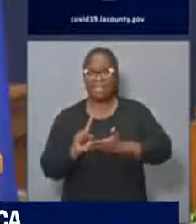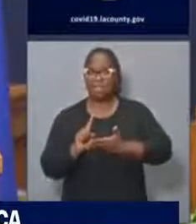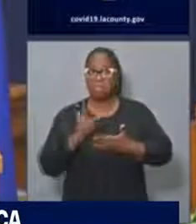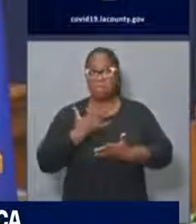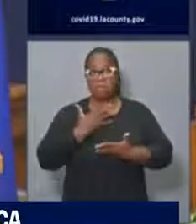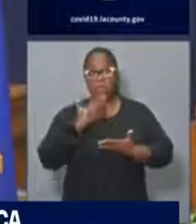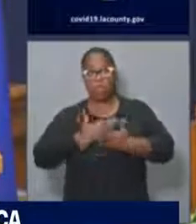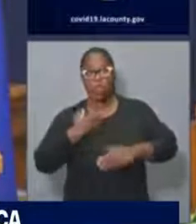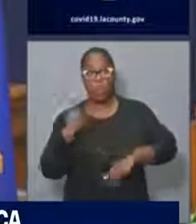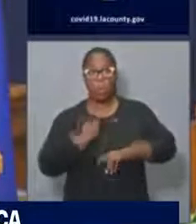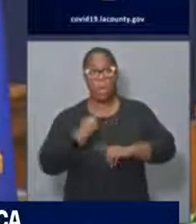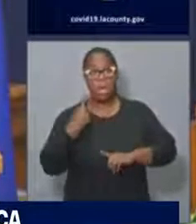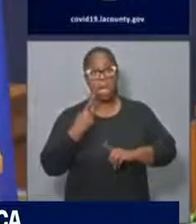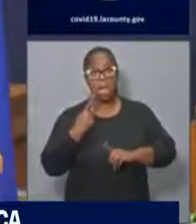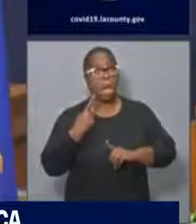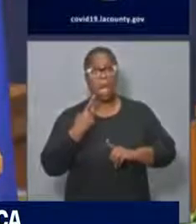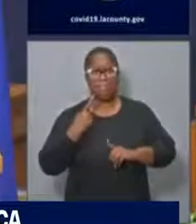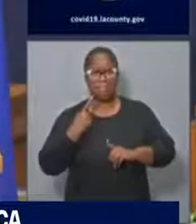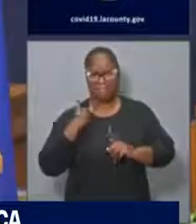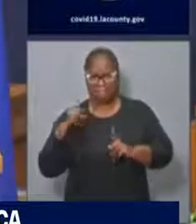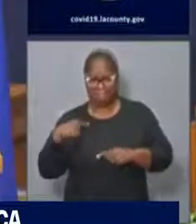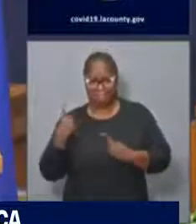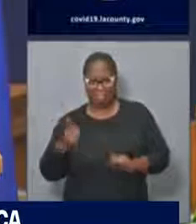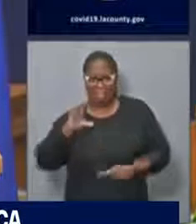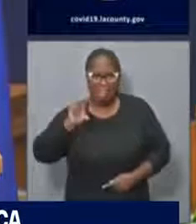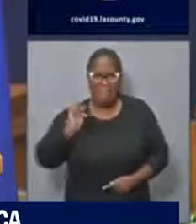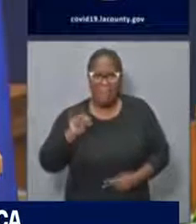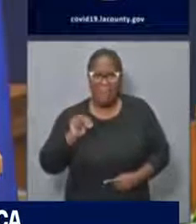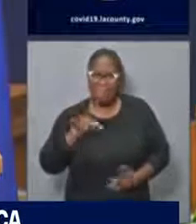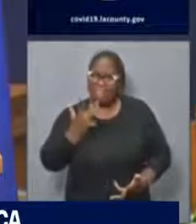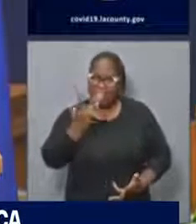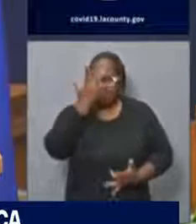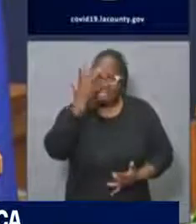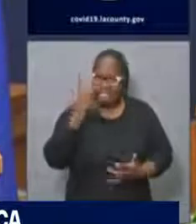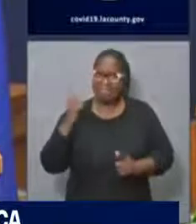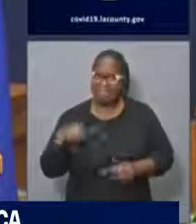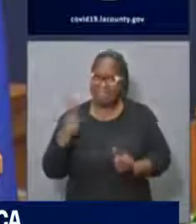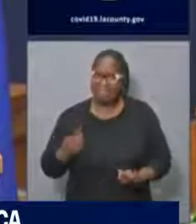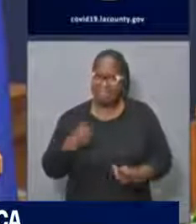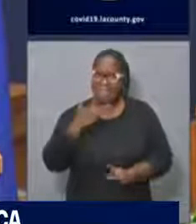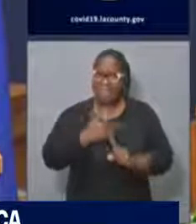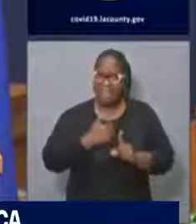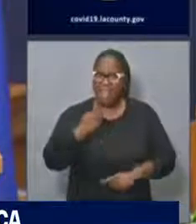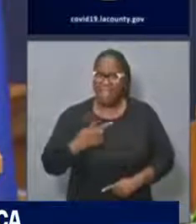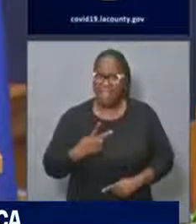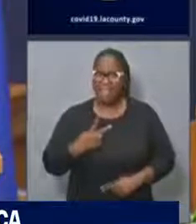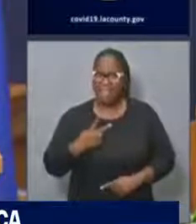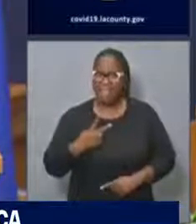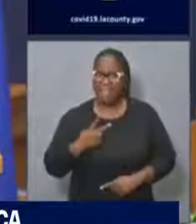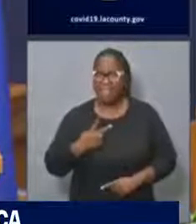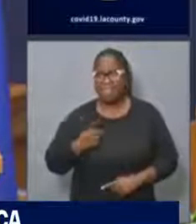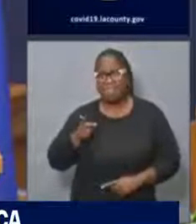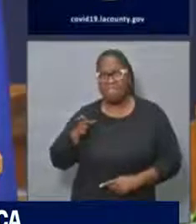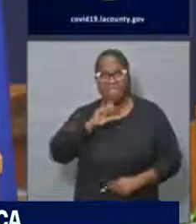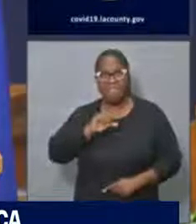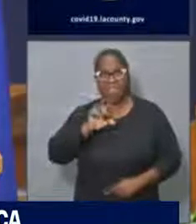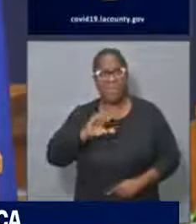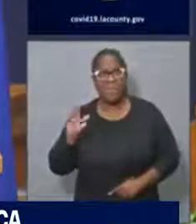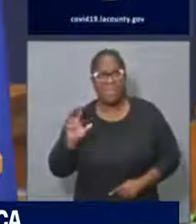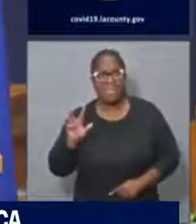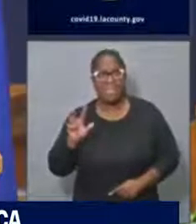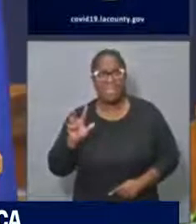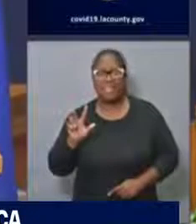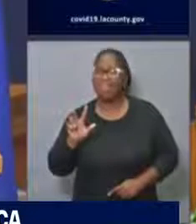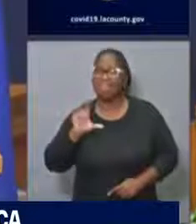over 3.5 months. Again, she is 33 years old. Still, COVID-19 has upended her life.